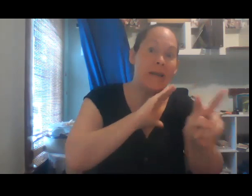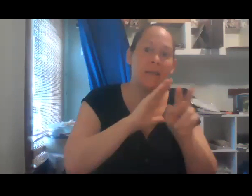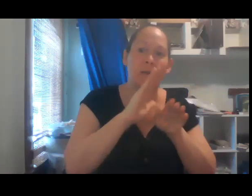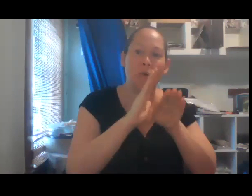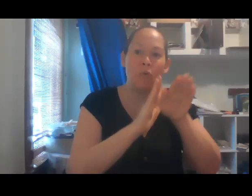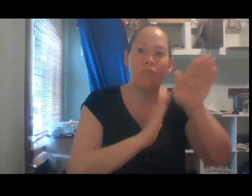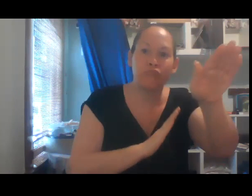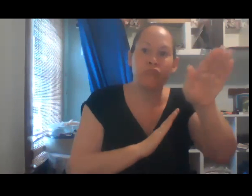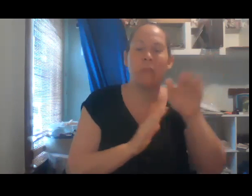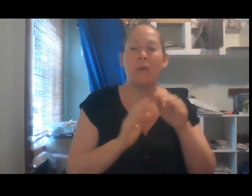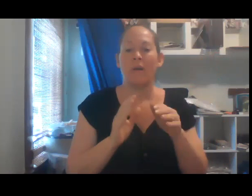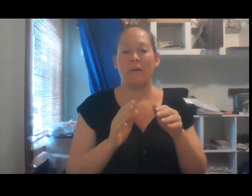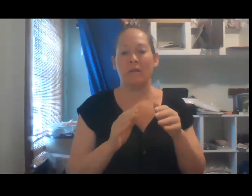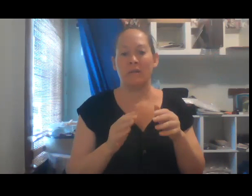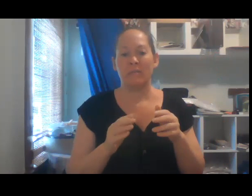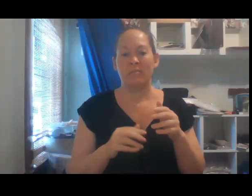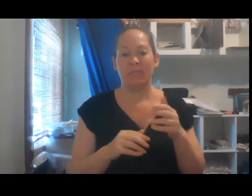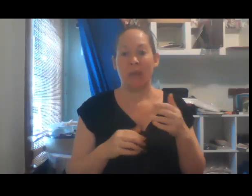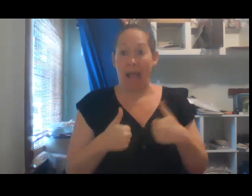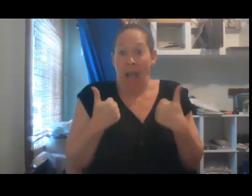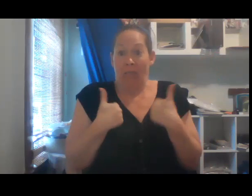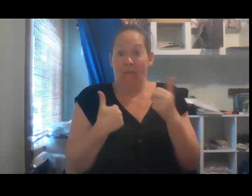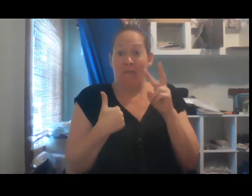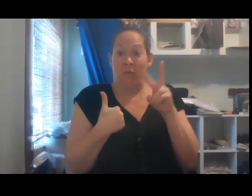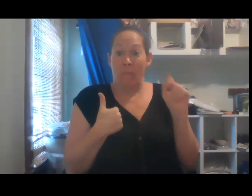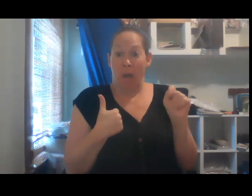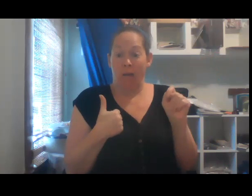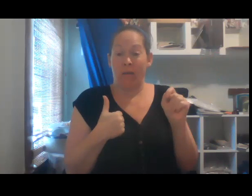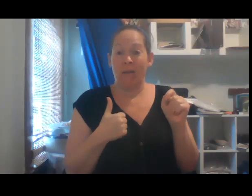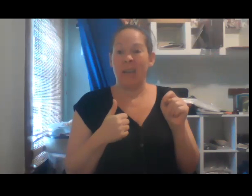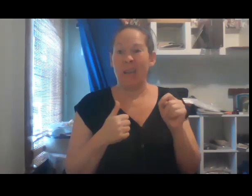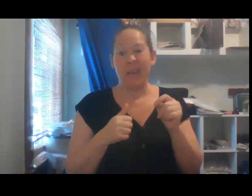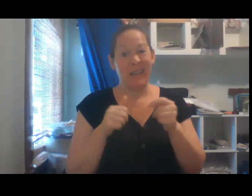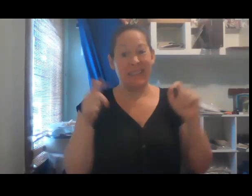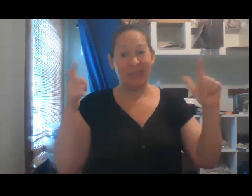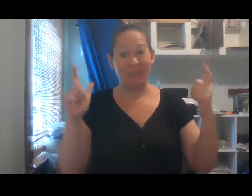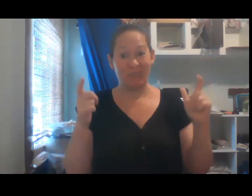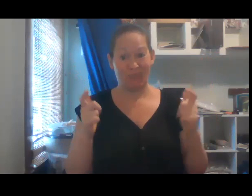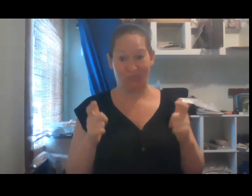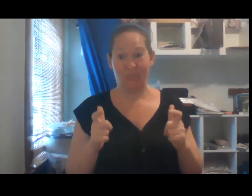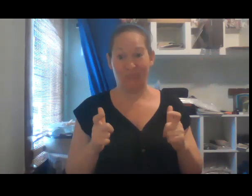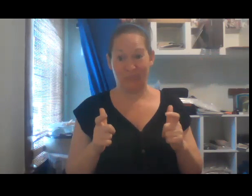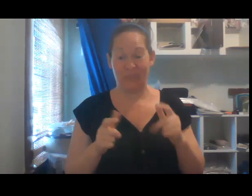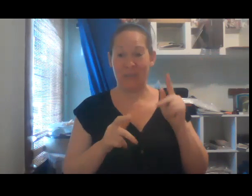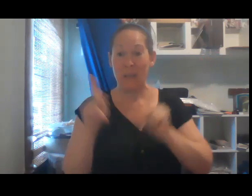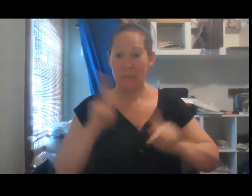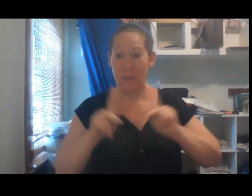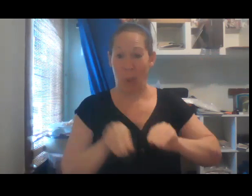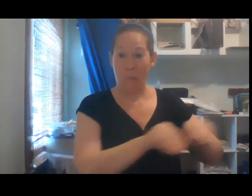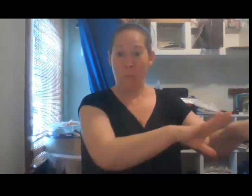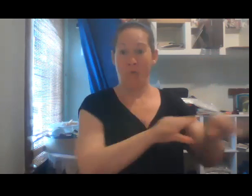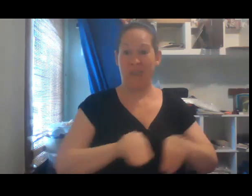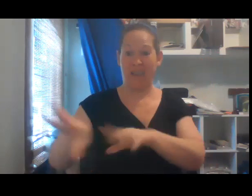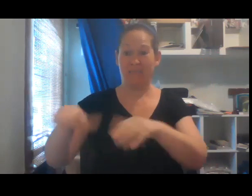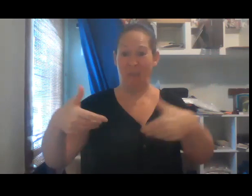of populations, like where I live in Vermont right now, Vermont is losing population. More people are leaving the state than being born in it or moving into